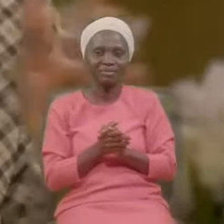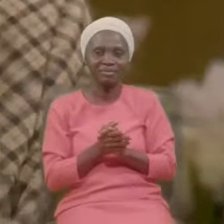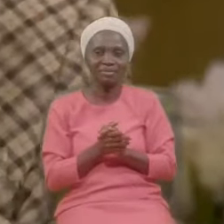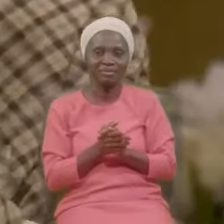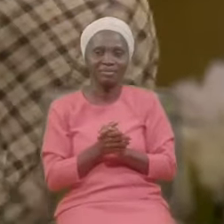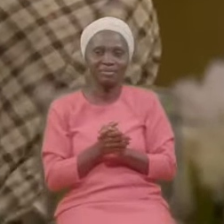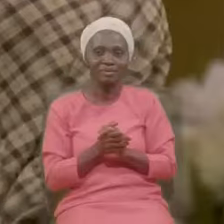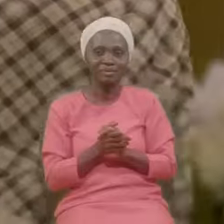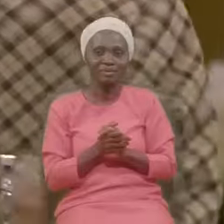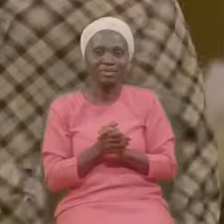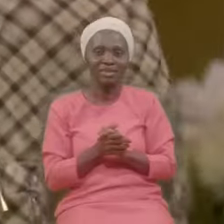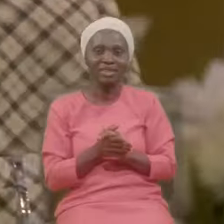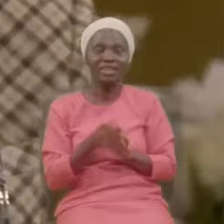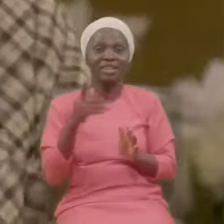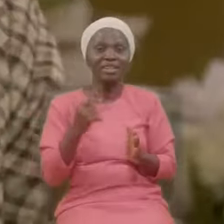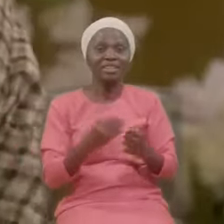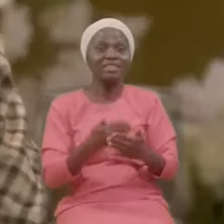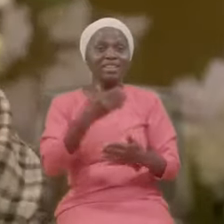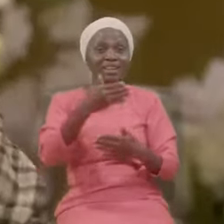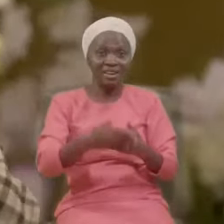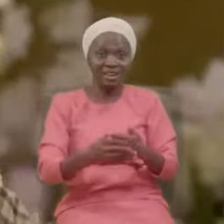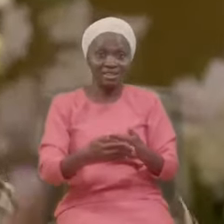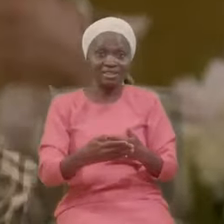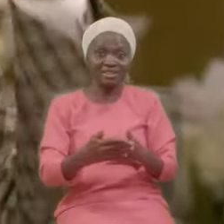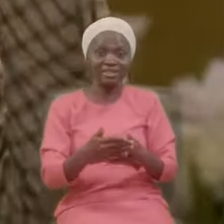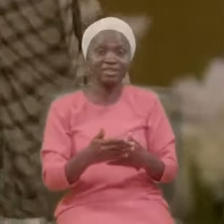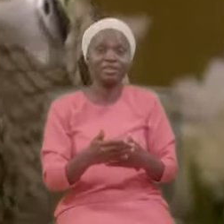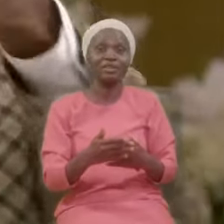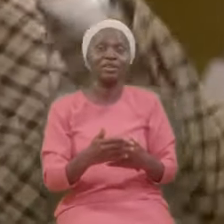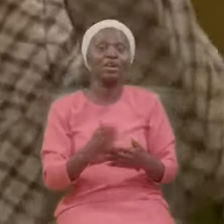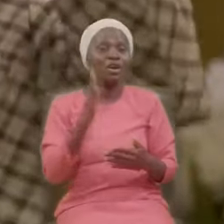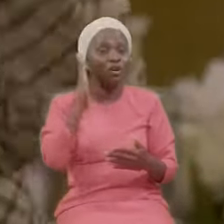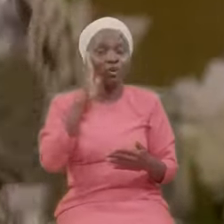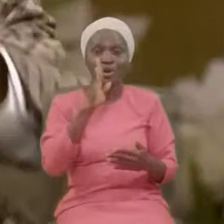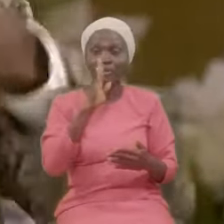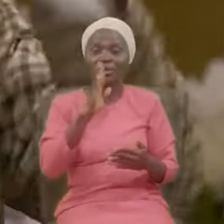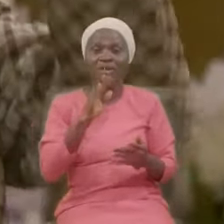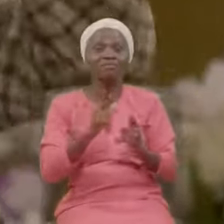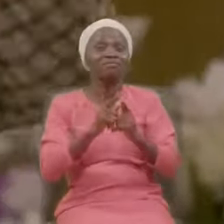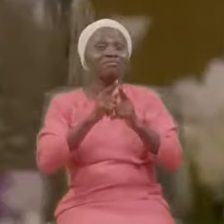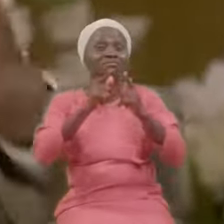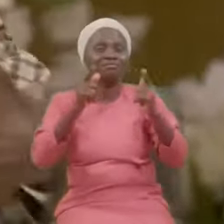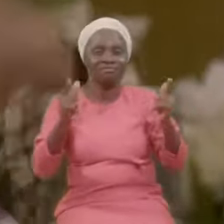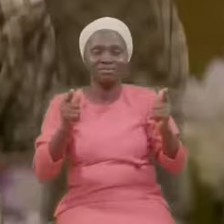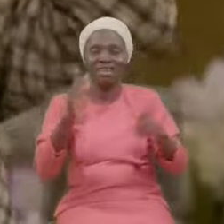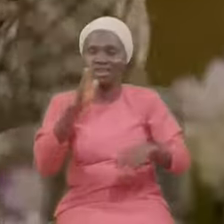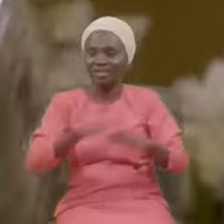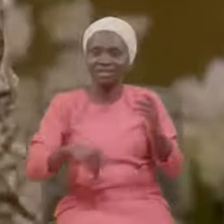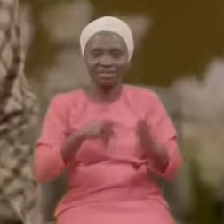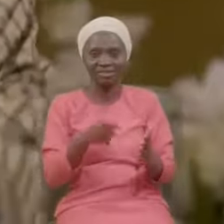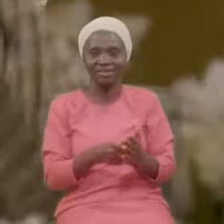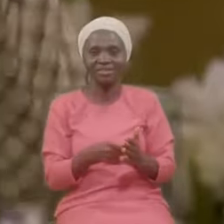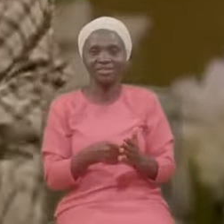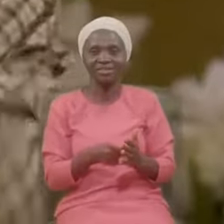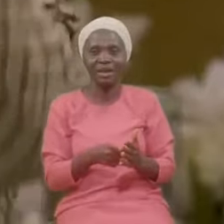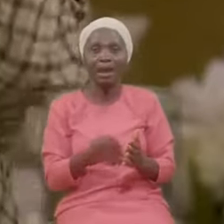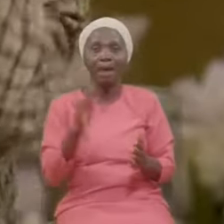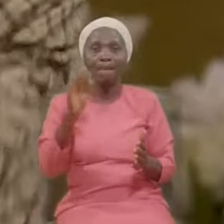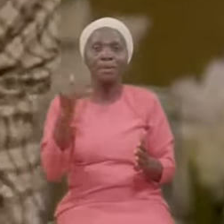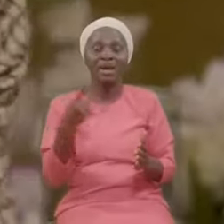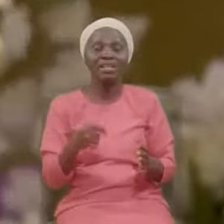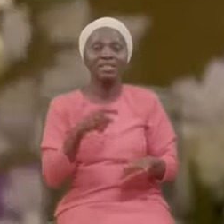The next one will be greater than this first one. And every month there will be a crescendo. By the time we get